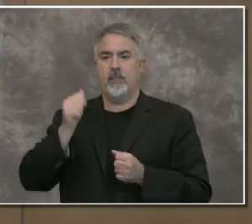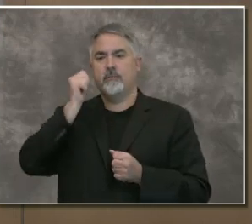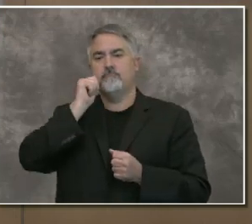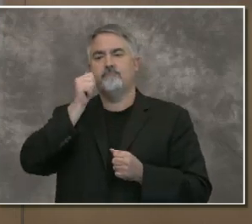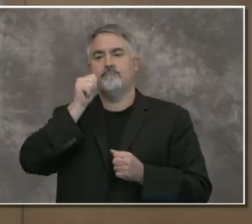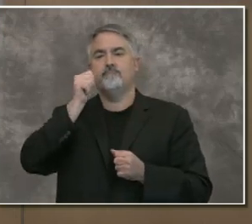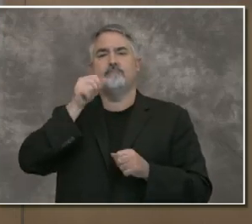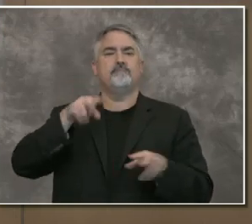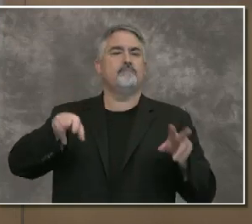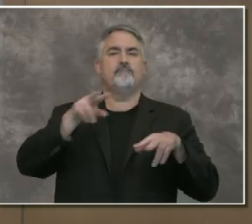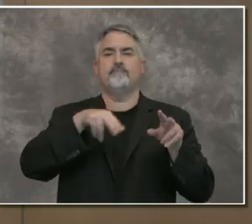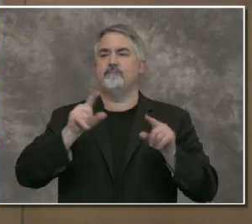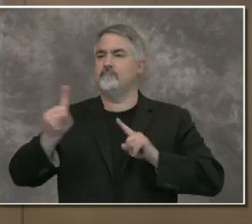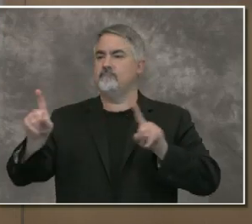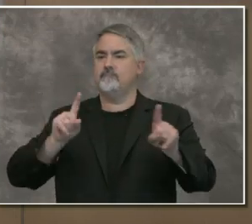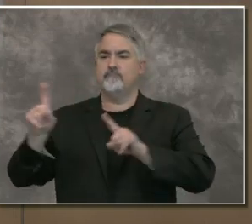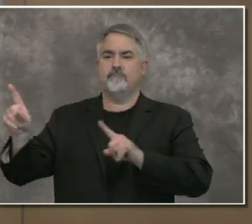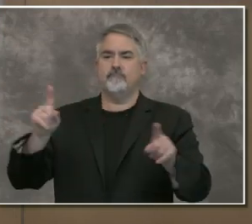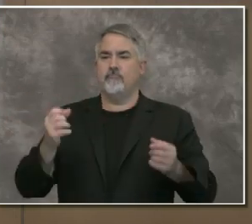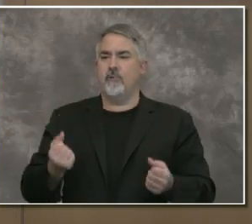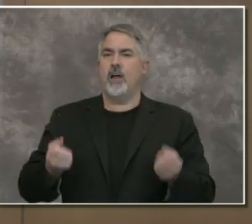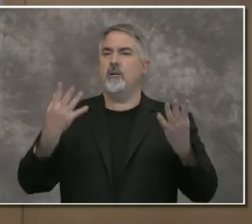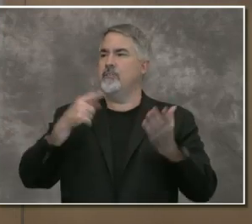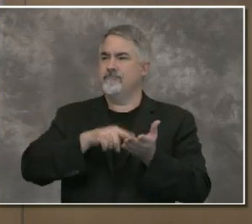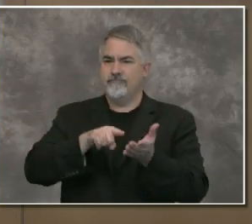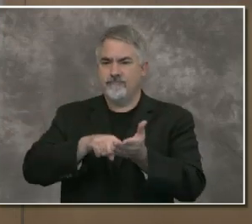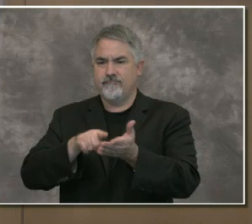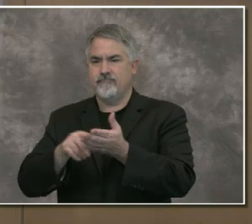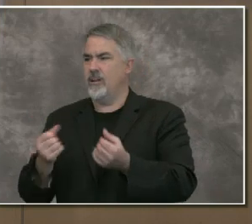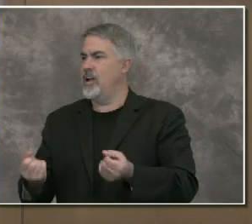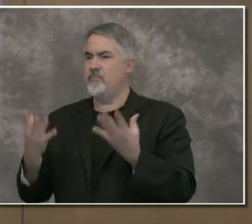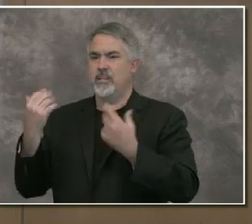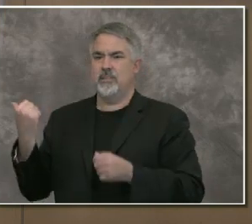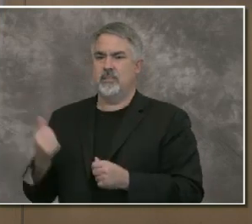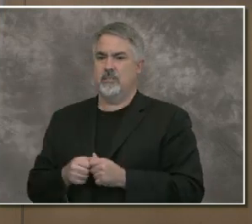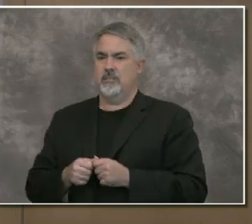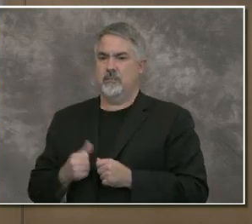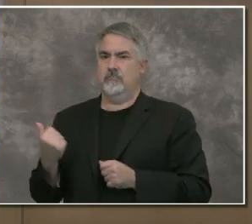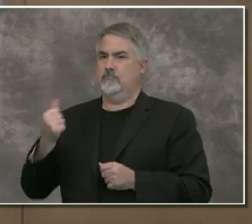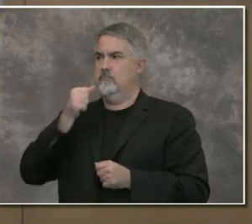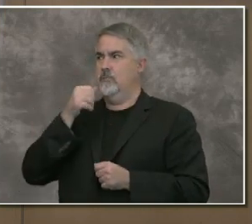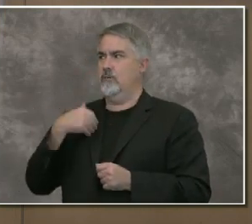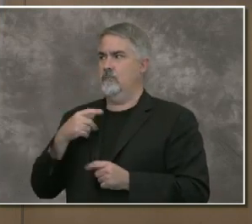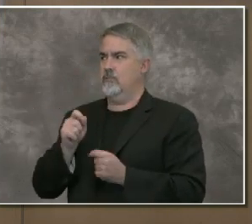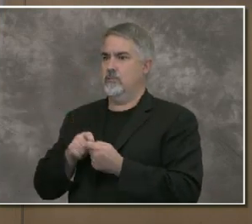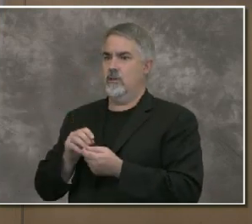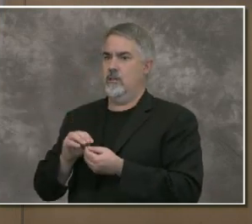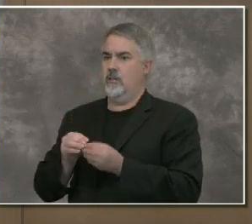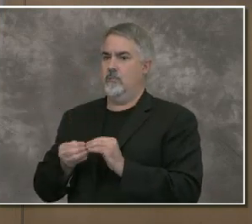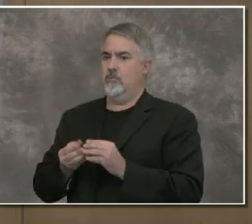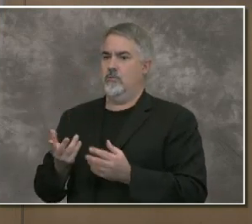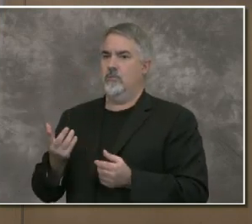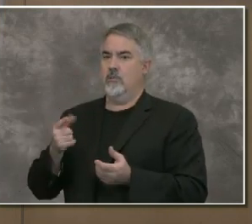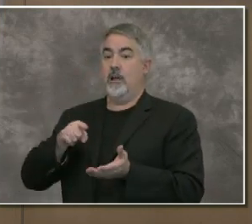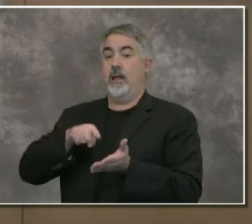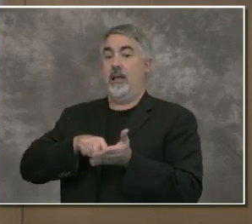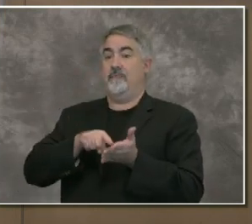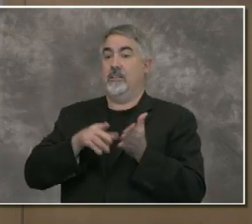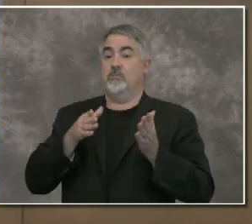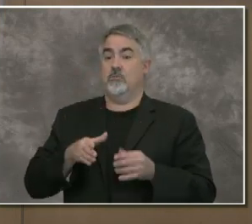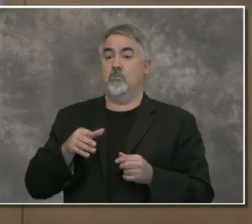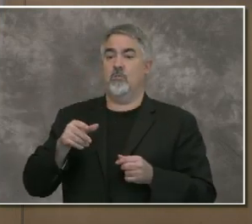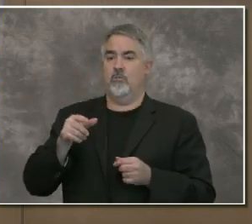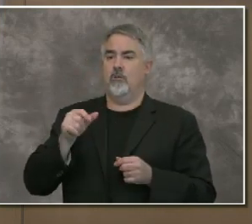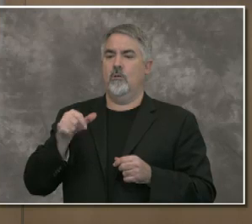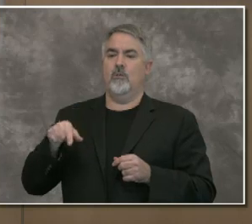I don't have the exact number on me at this time. I can tell you that the number of investigations that are started is usually larger than the number